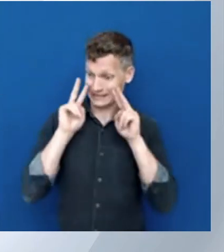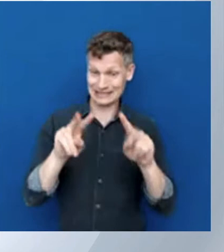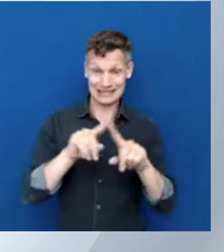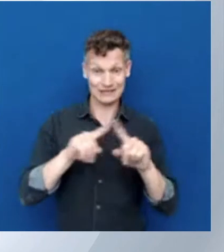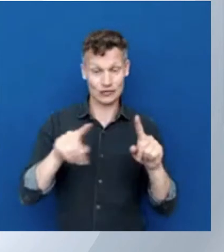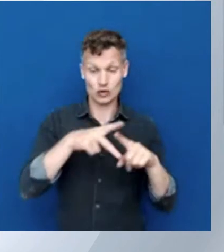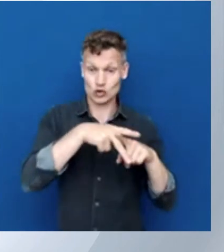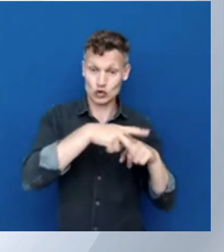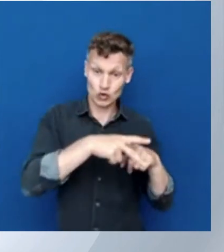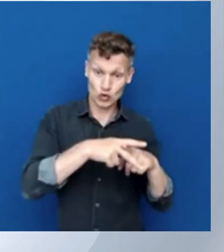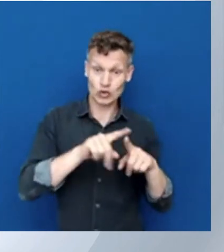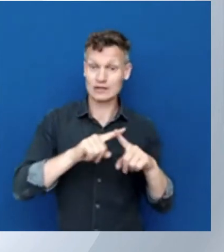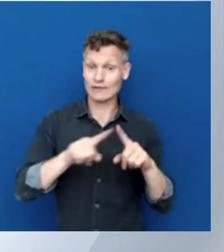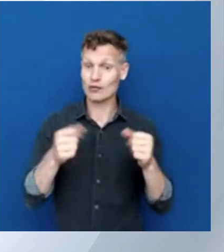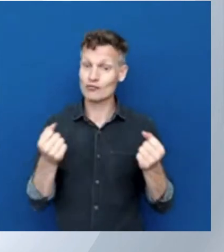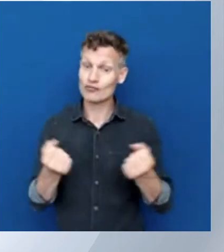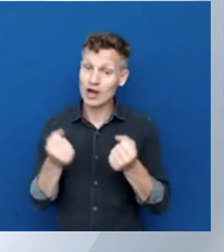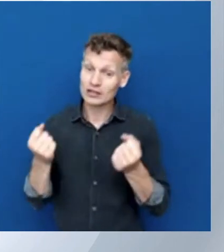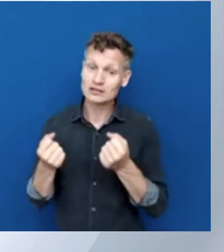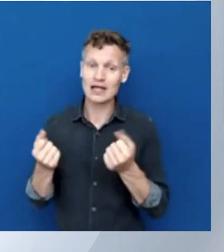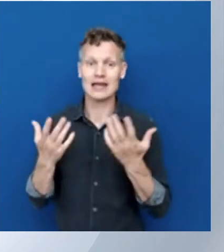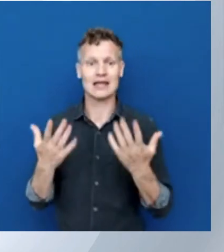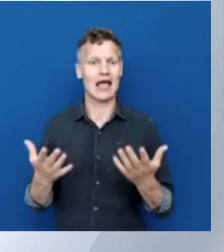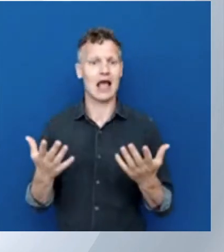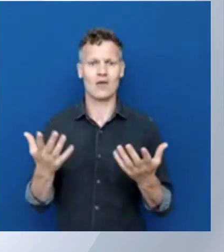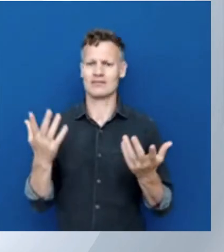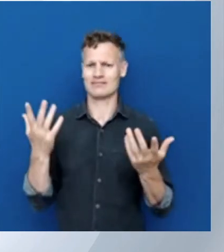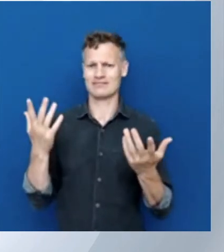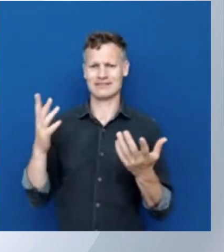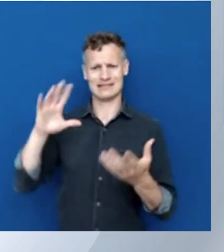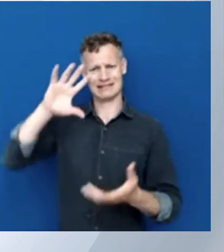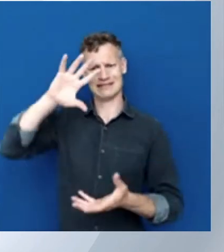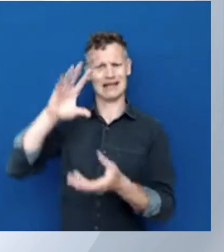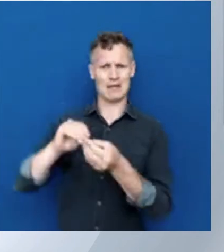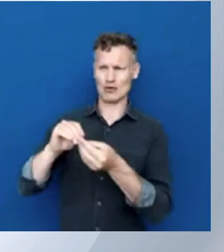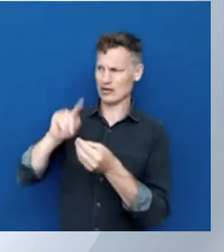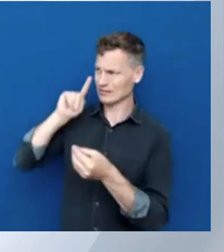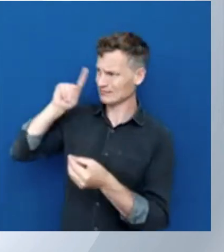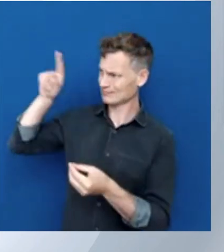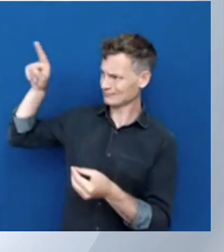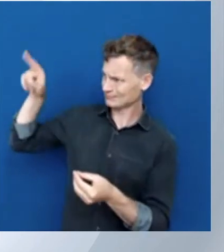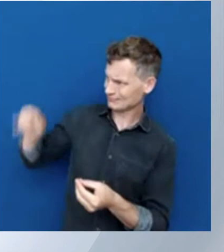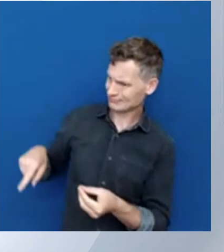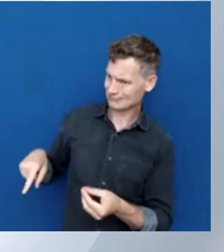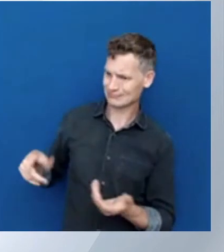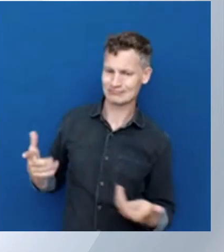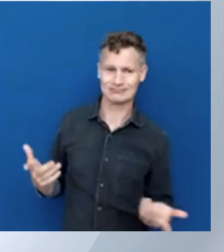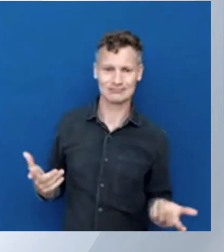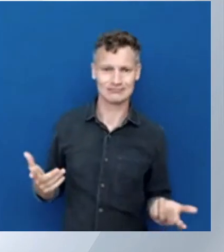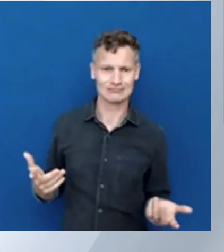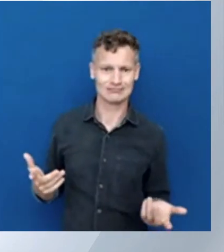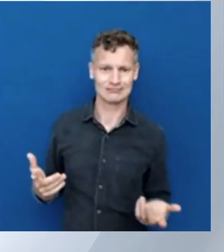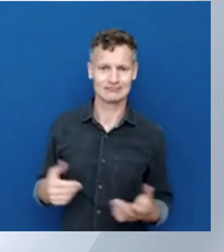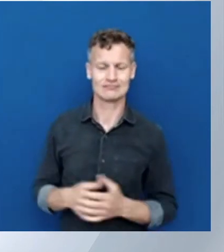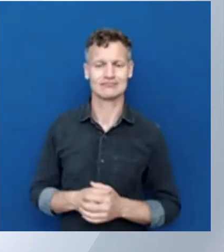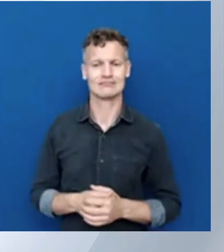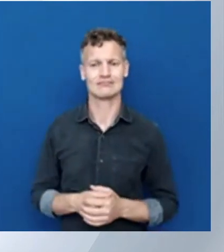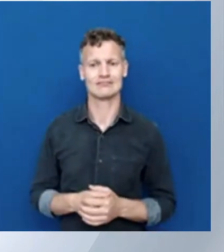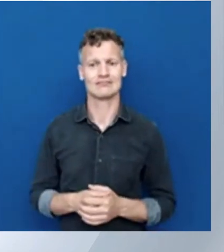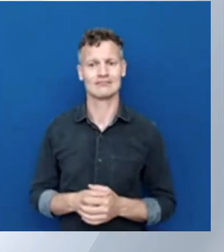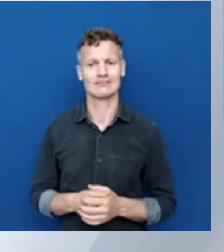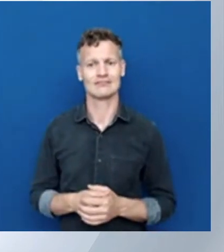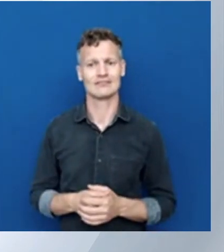summary, include users with disability in research. Understand you'll always have an empathy bubble, but you can actually get to that